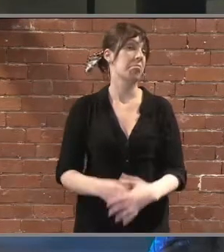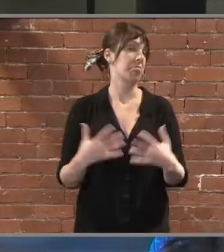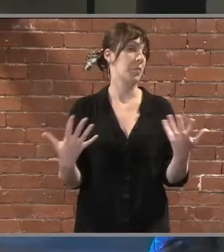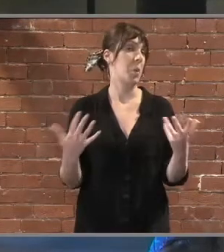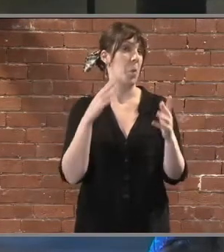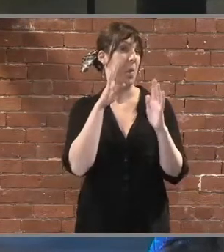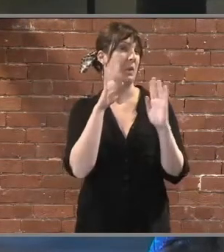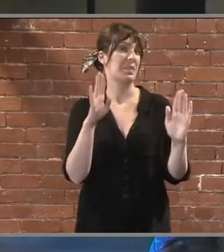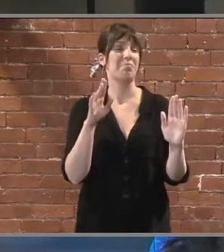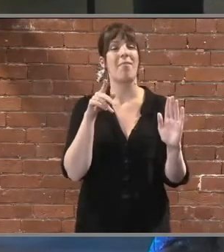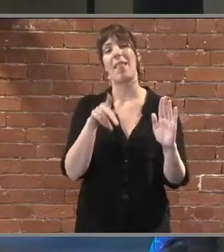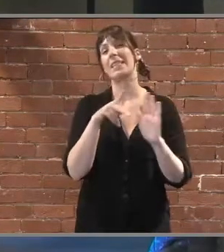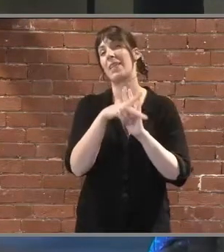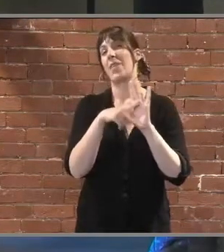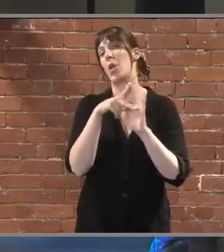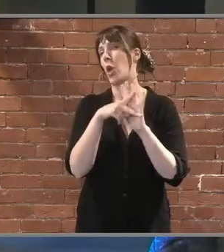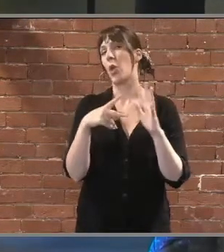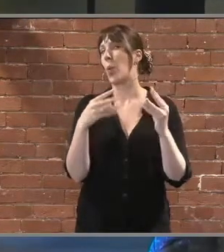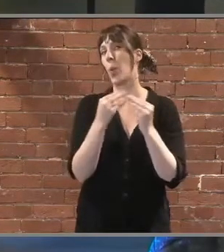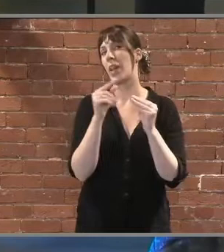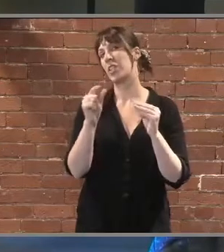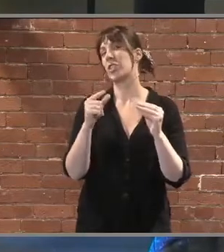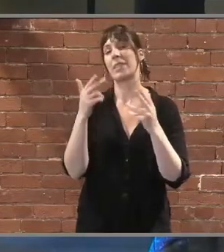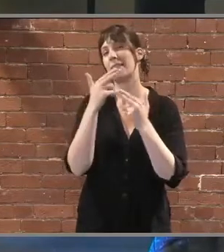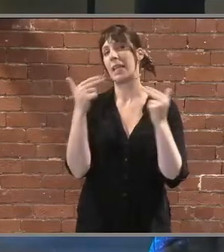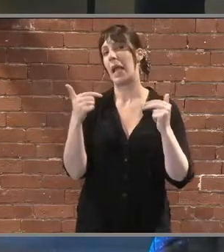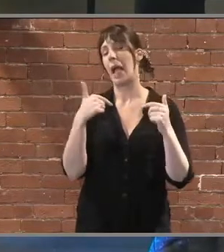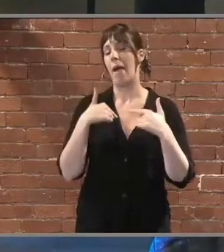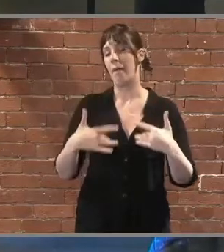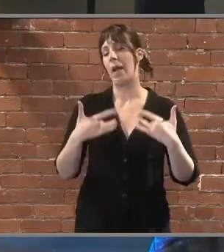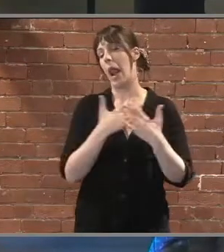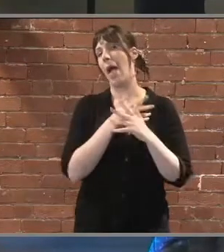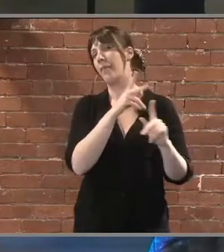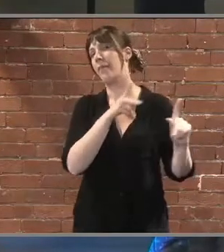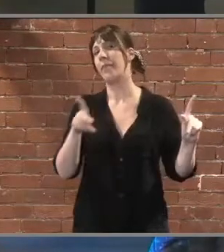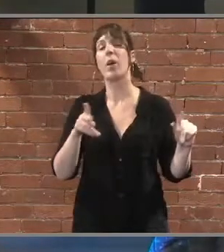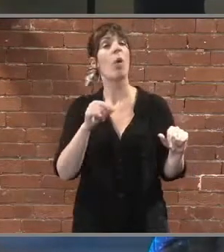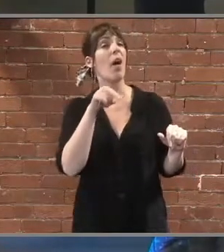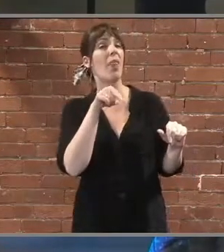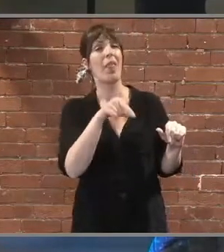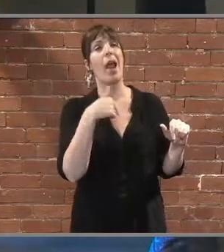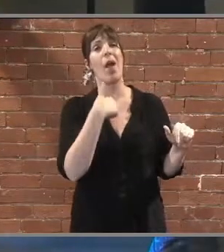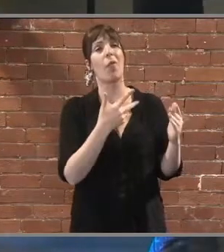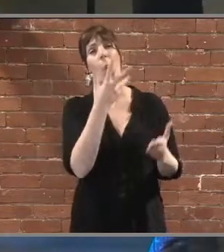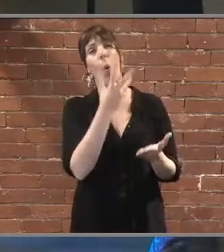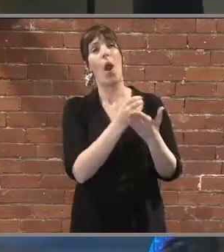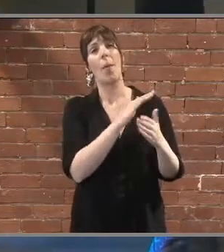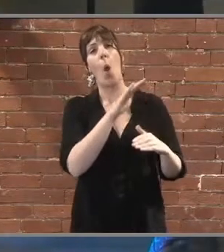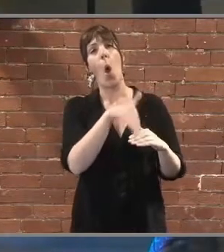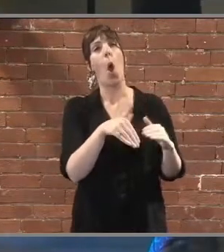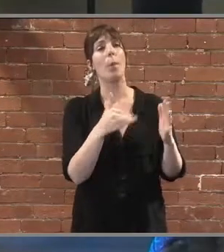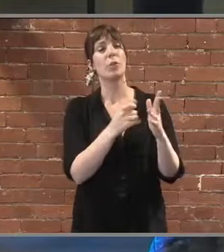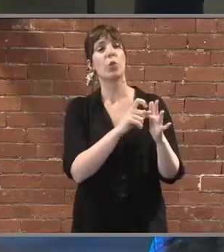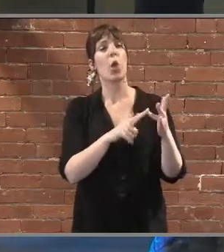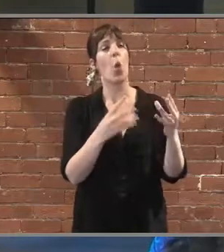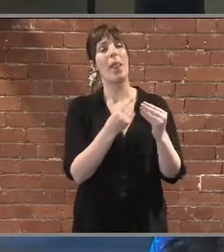Awesome. How good is that? So that was also recorded in my home studio with just a few friends. No, it